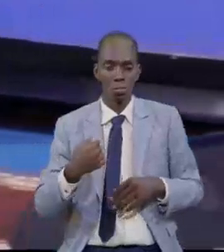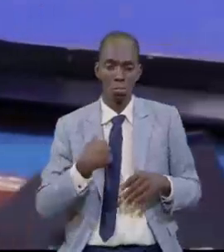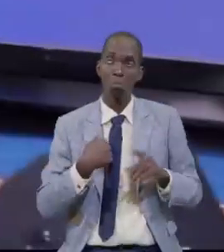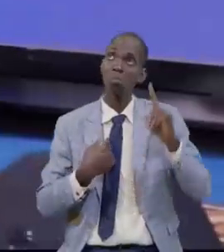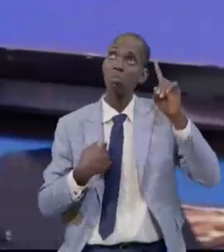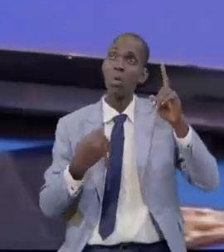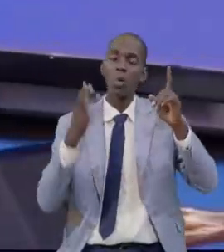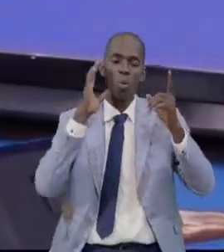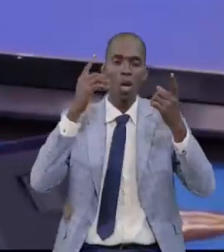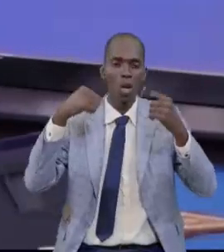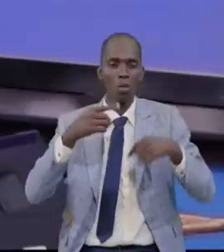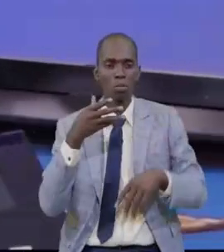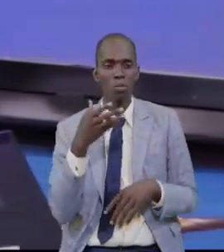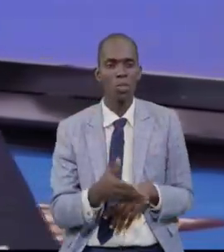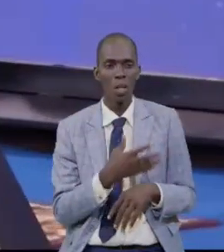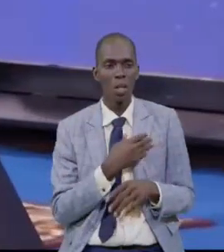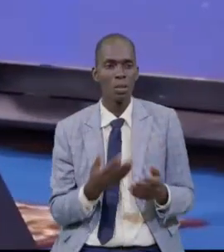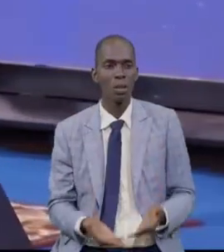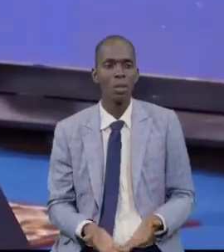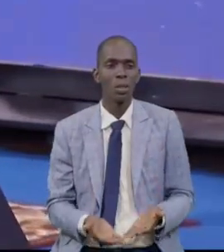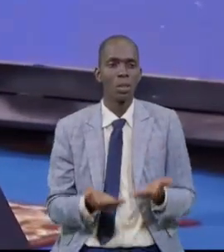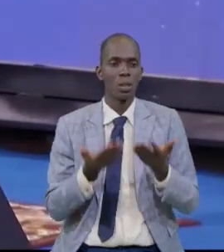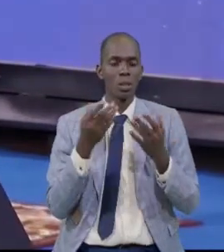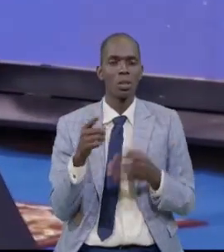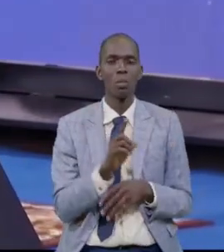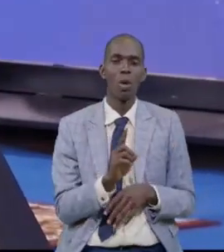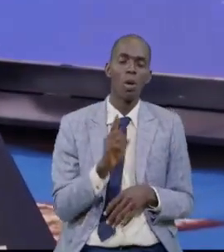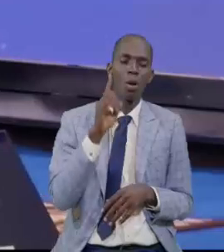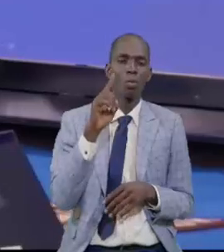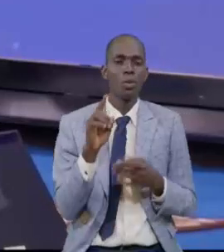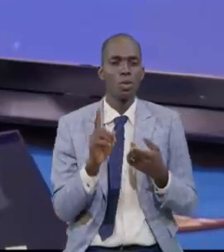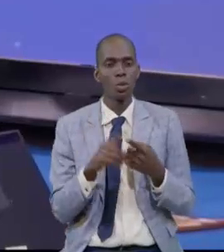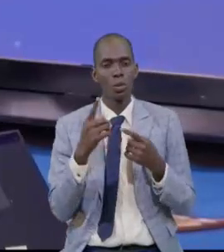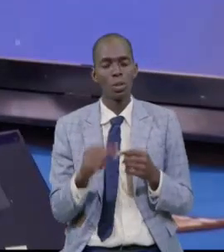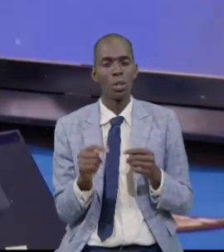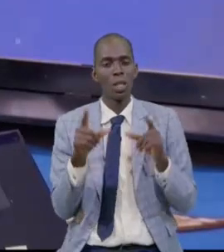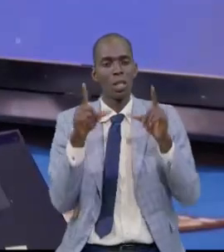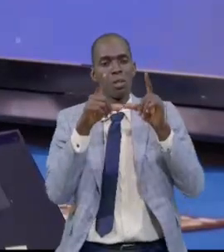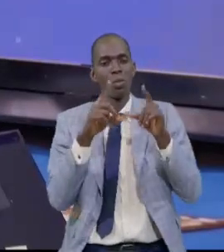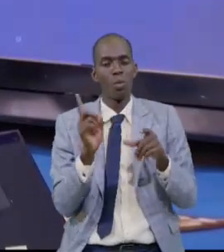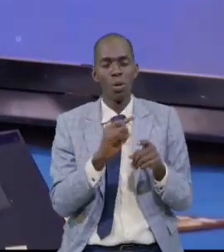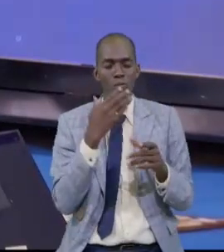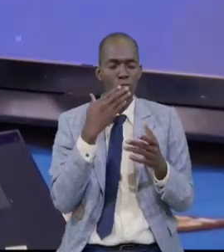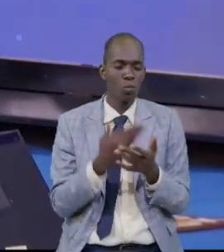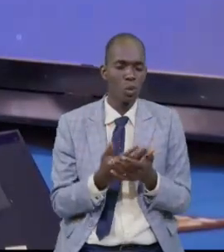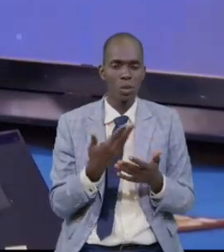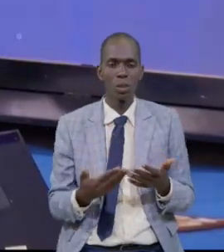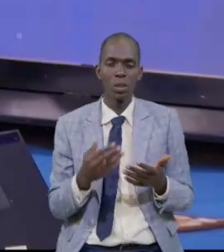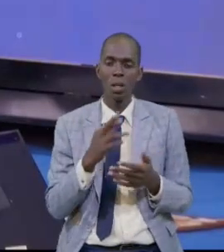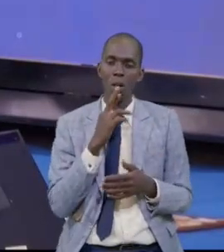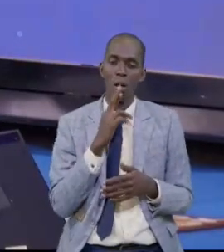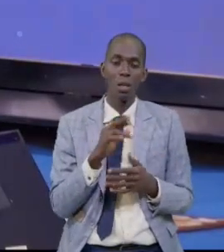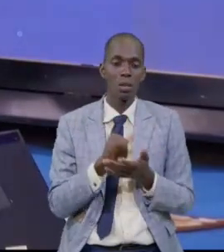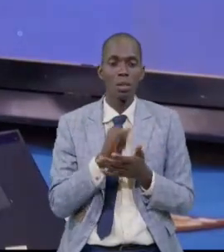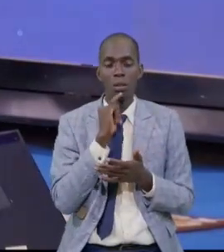to see, they'll be able to walk to where those goodness, those good things are. That's why he says now, he's going to give